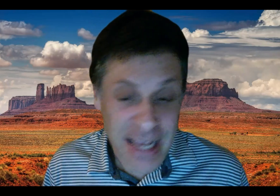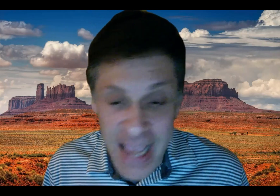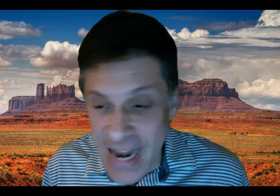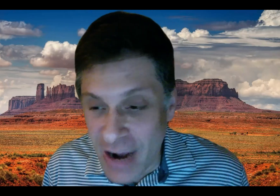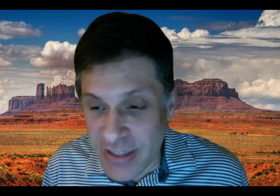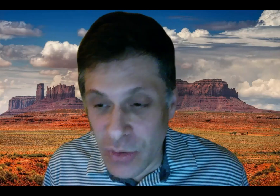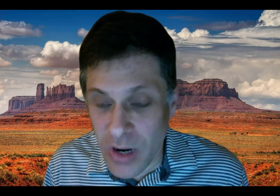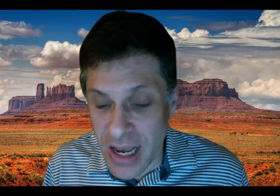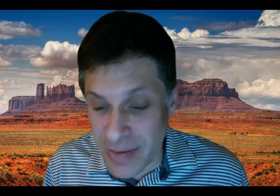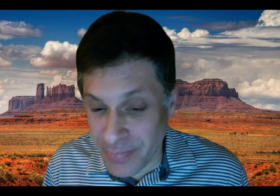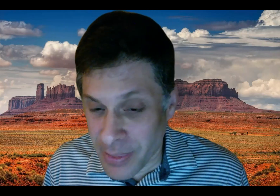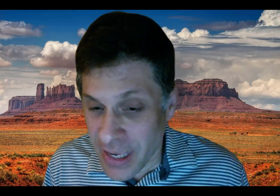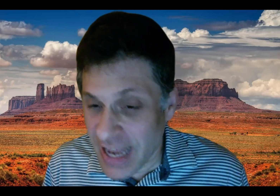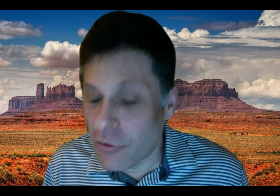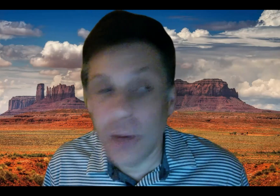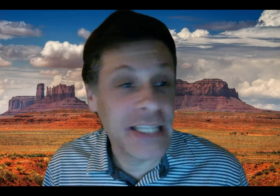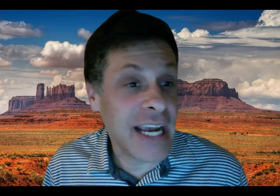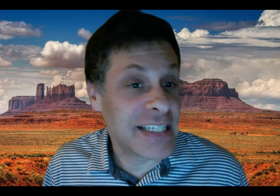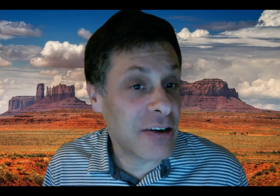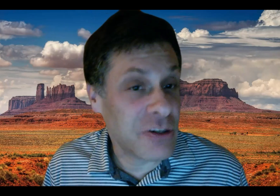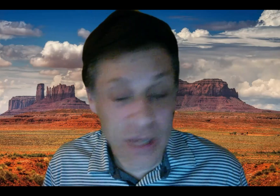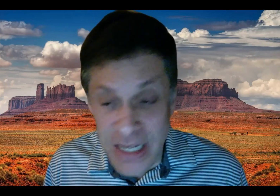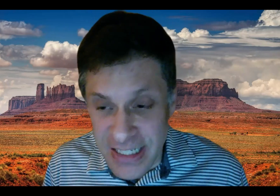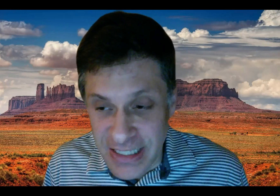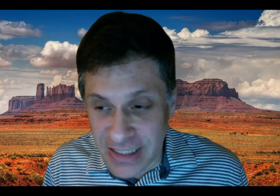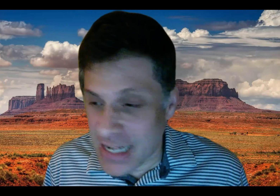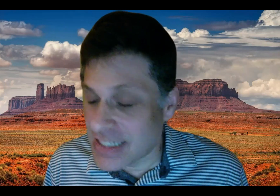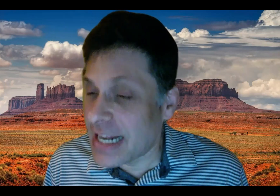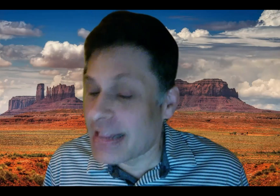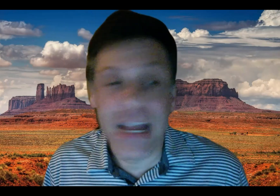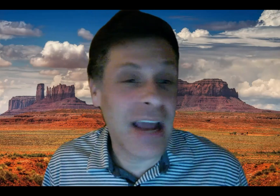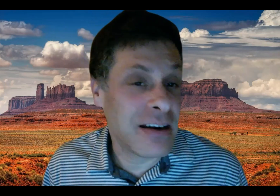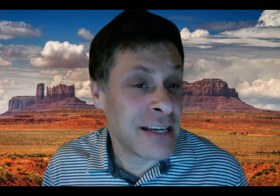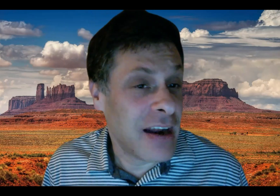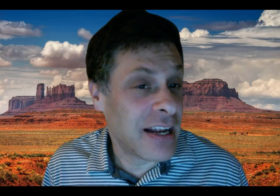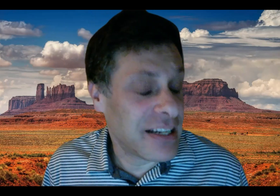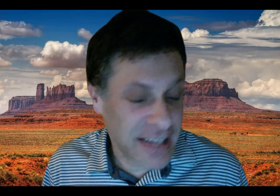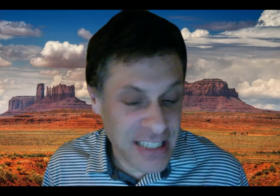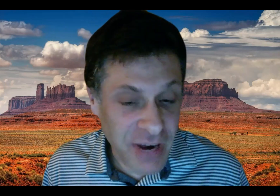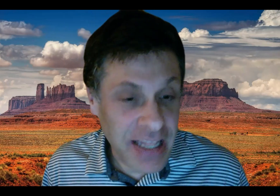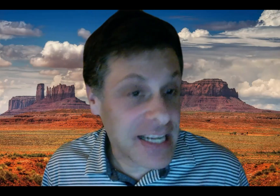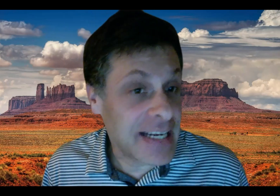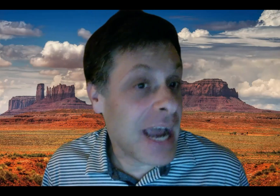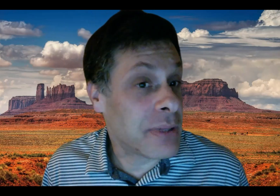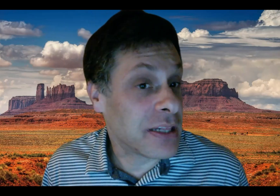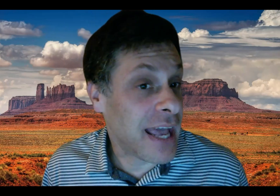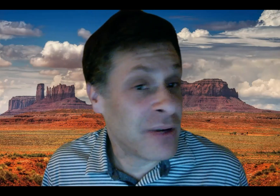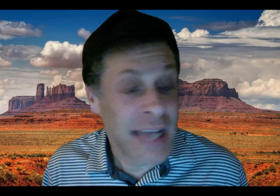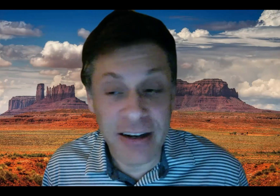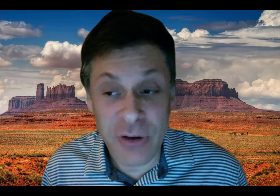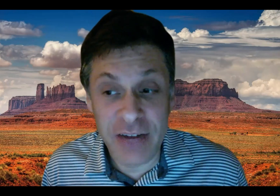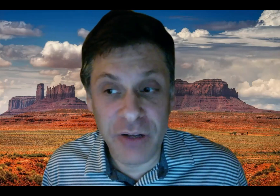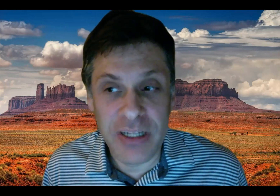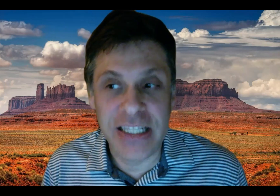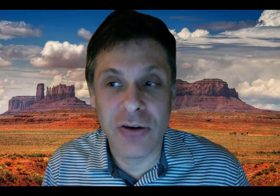and how to inform change, how to legislate to testify at the state capitol,